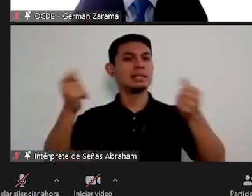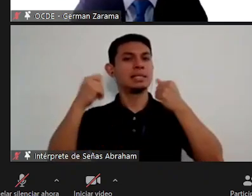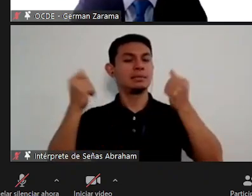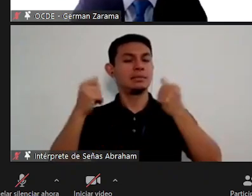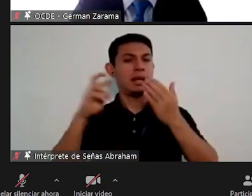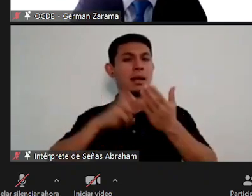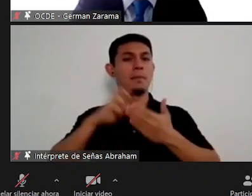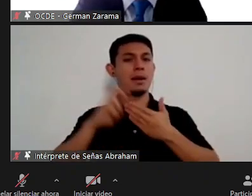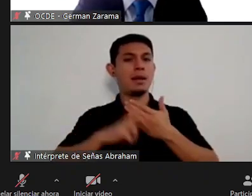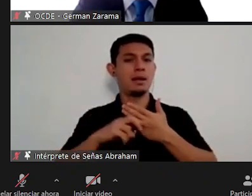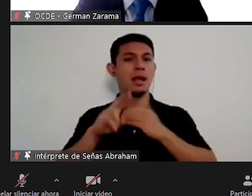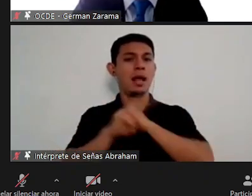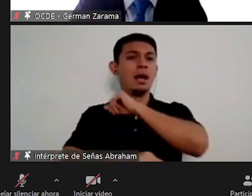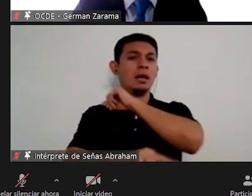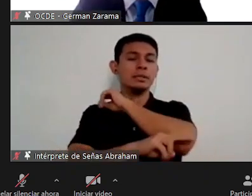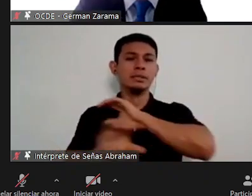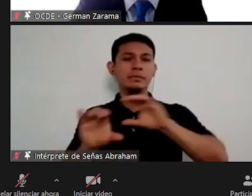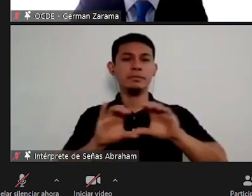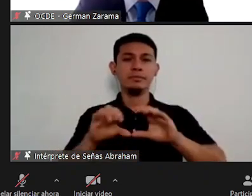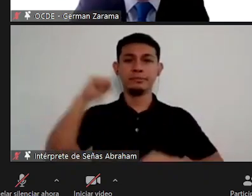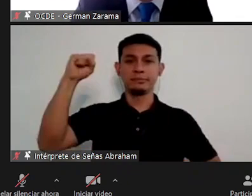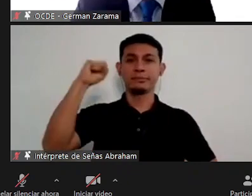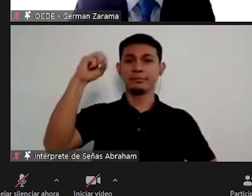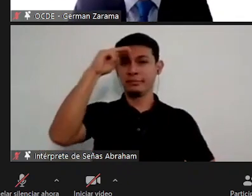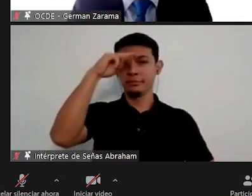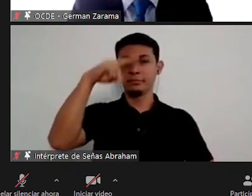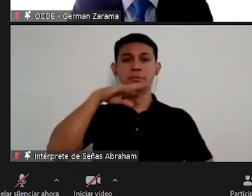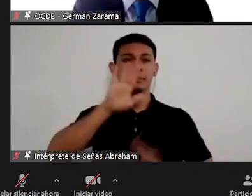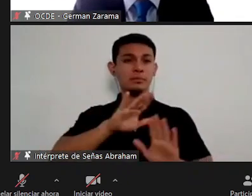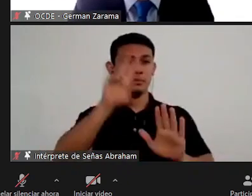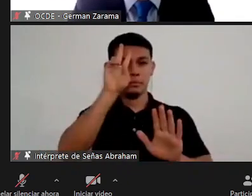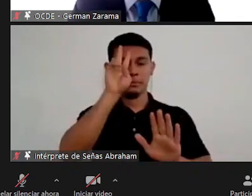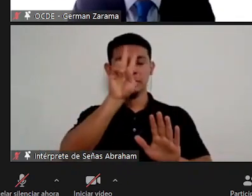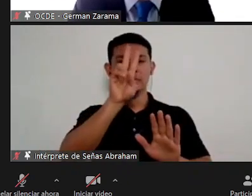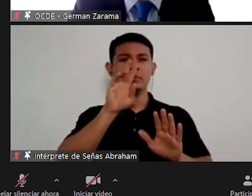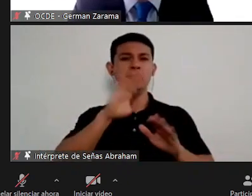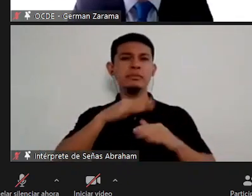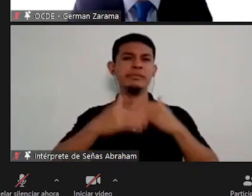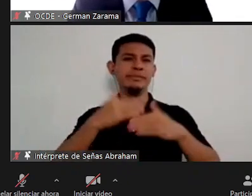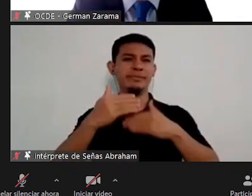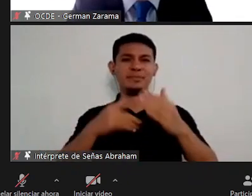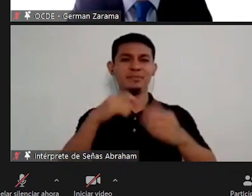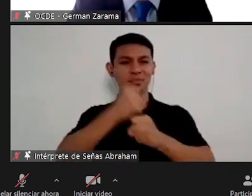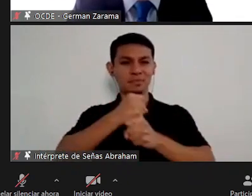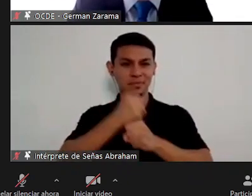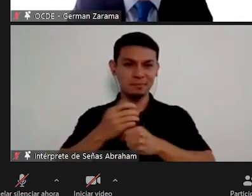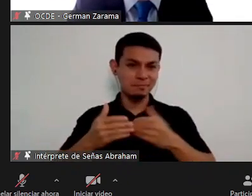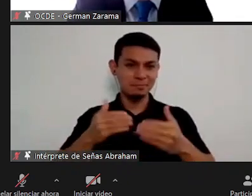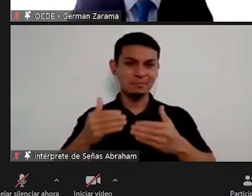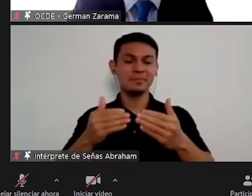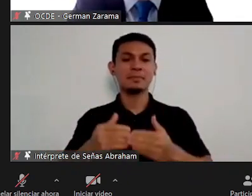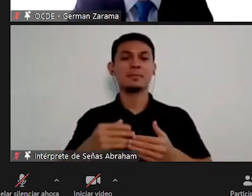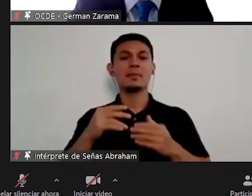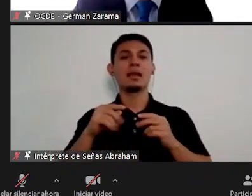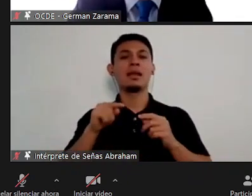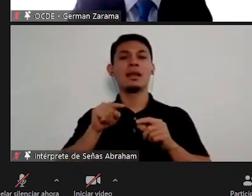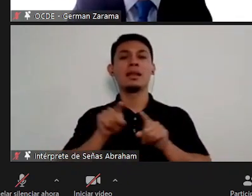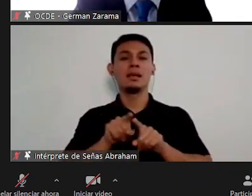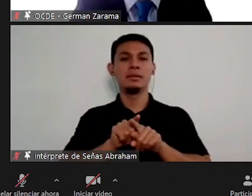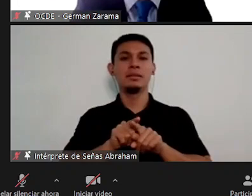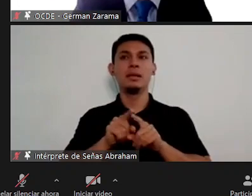celebrate the national action plan for business and human rights in peru and also the elaboration